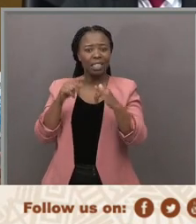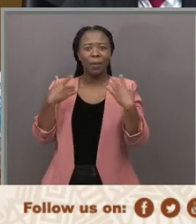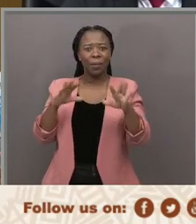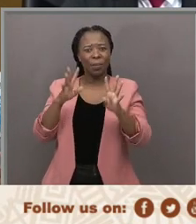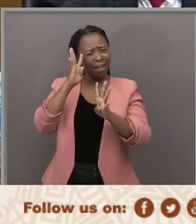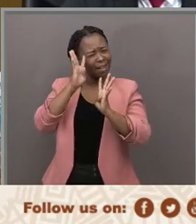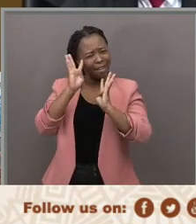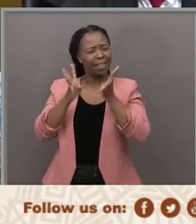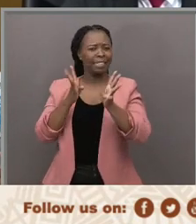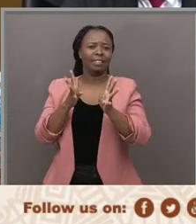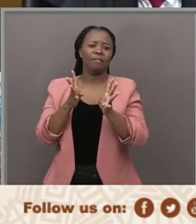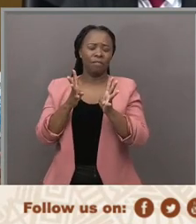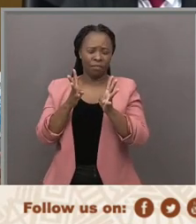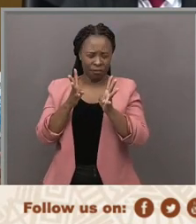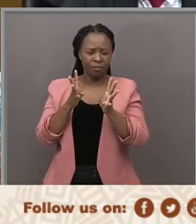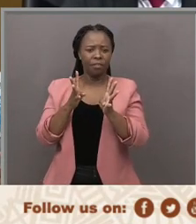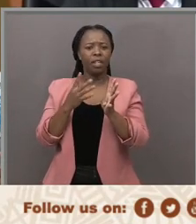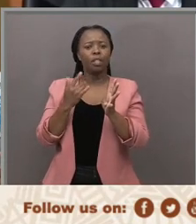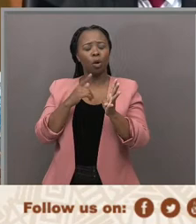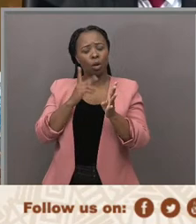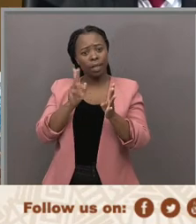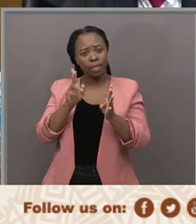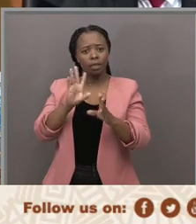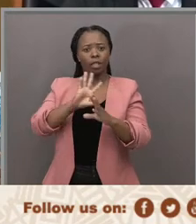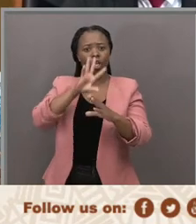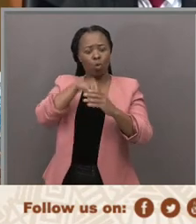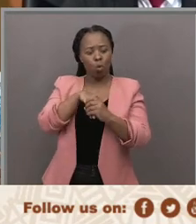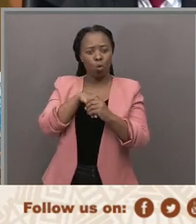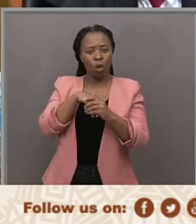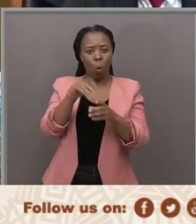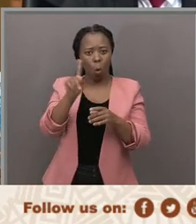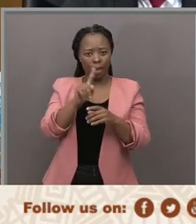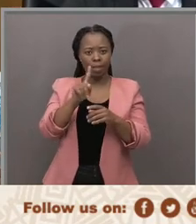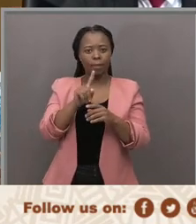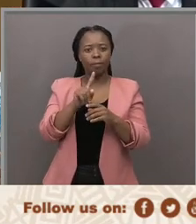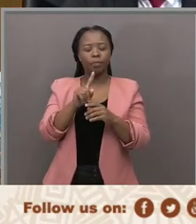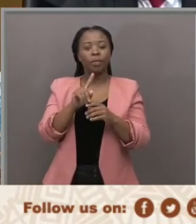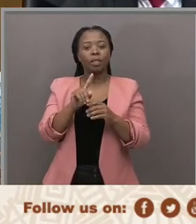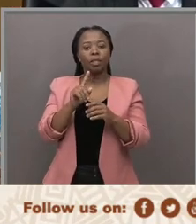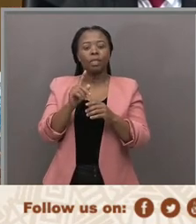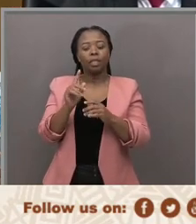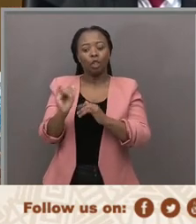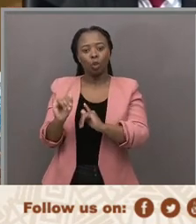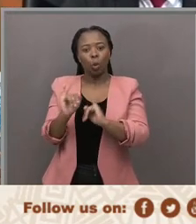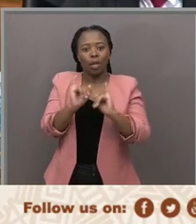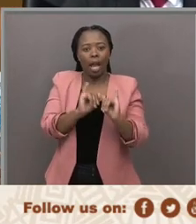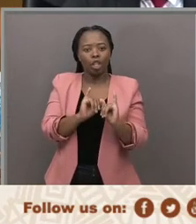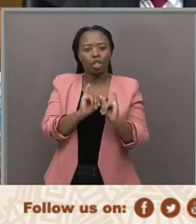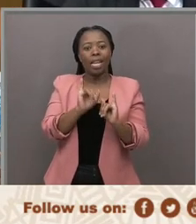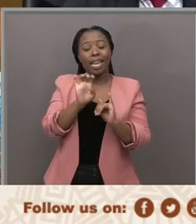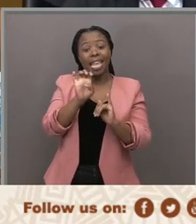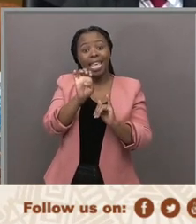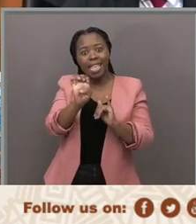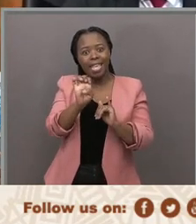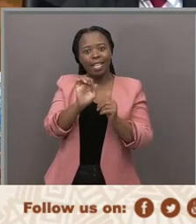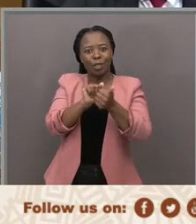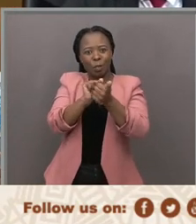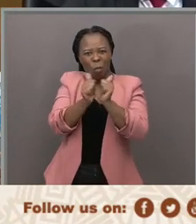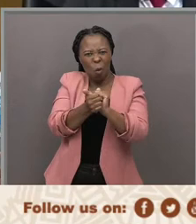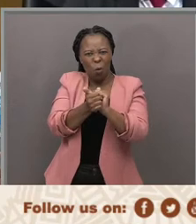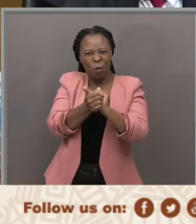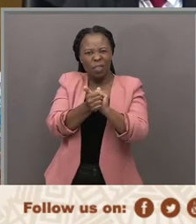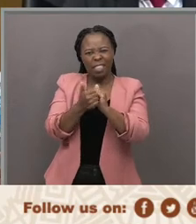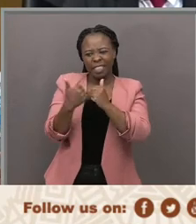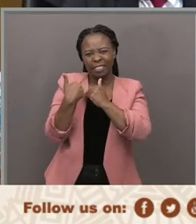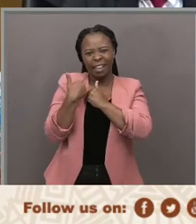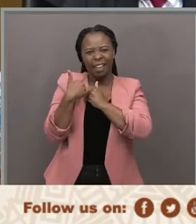This includes the introduction, harnessing the influence of e-sport as a safe avenue for young people